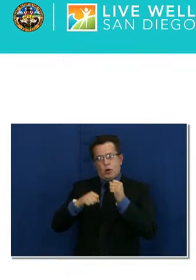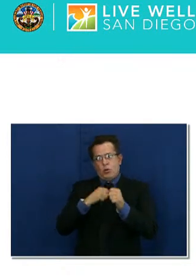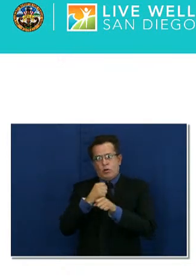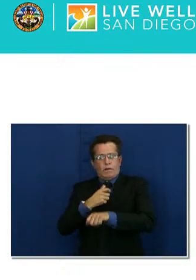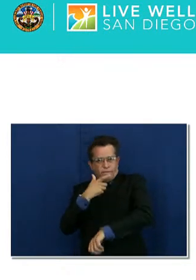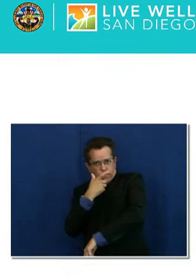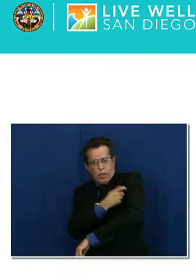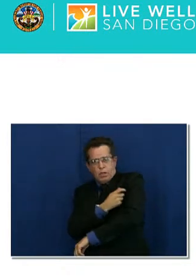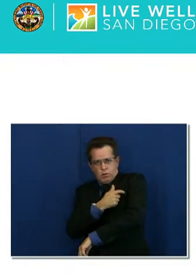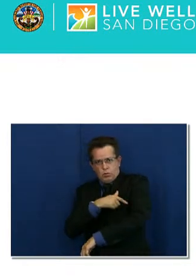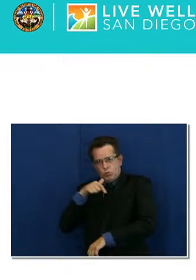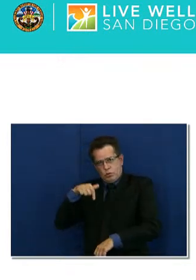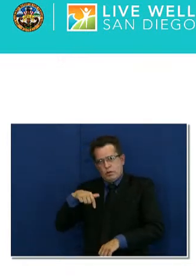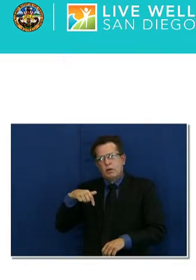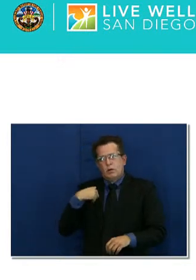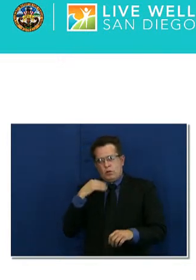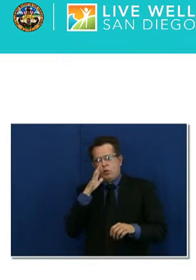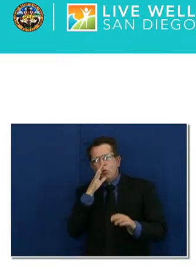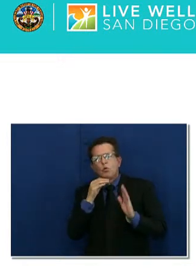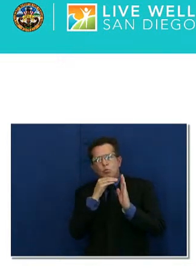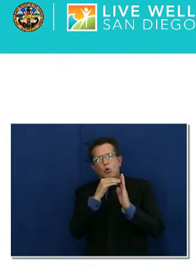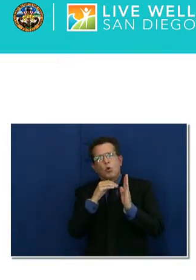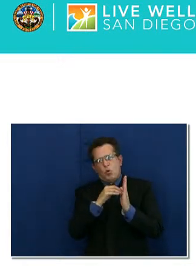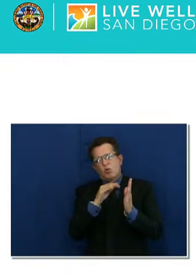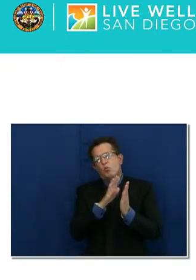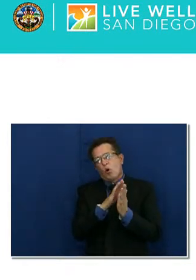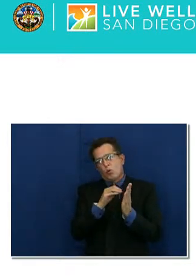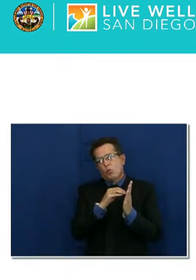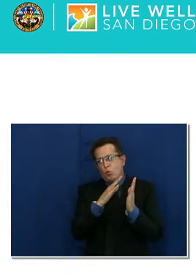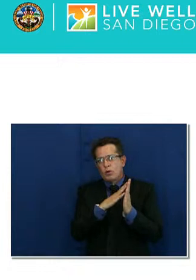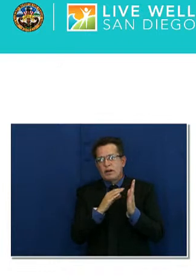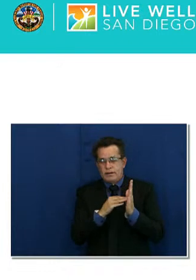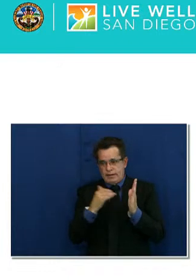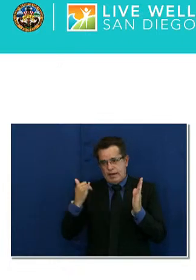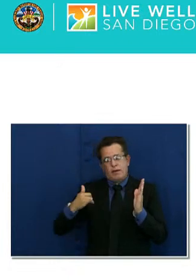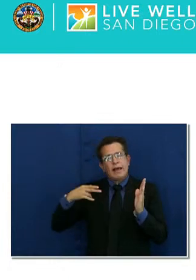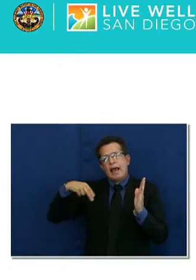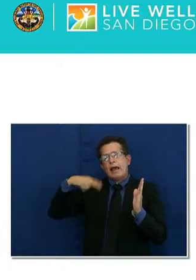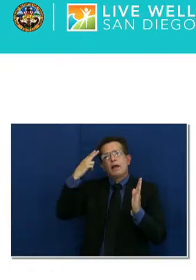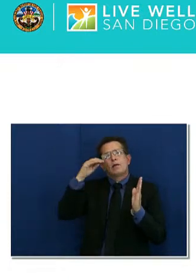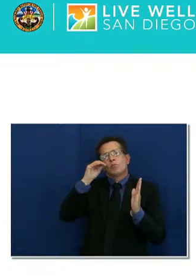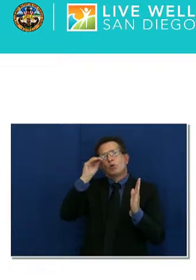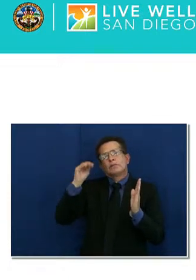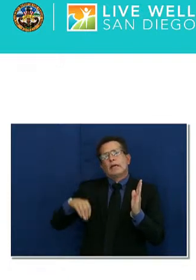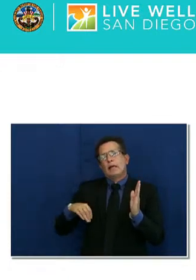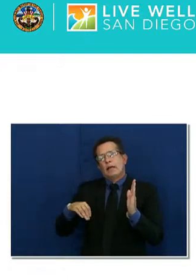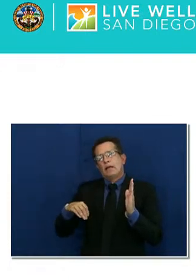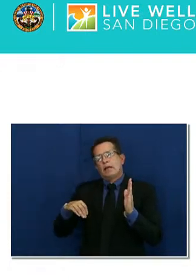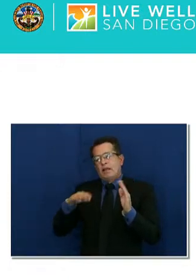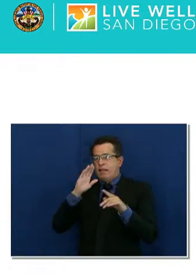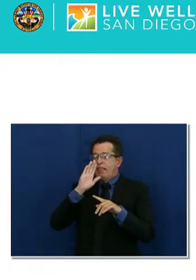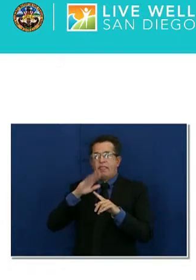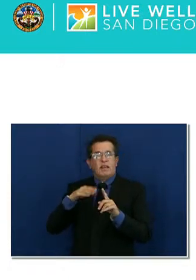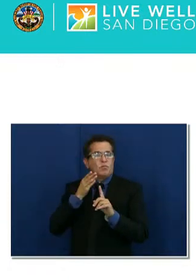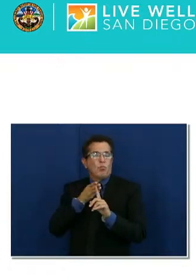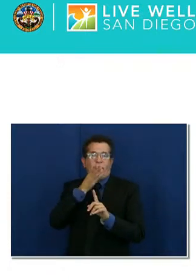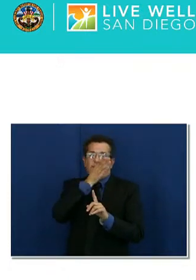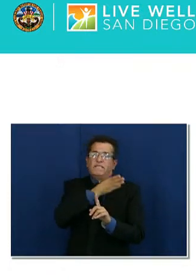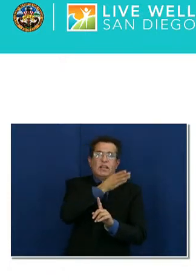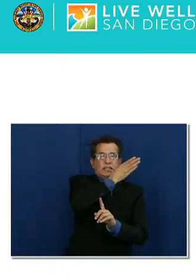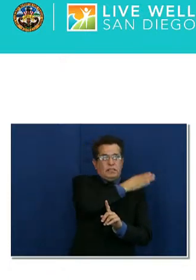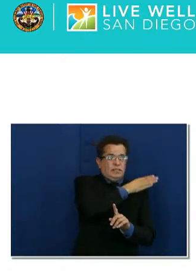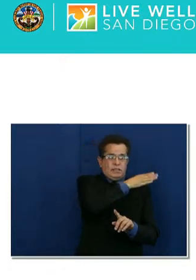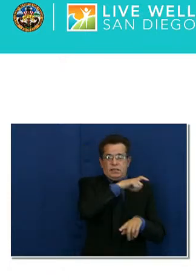in our San Diego County immunization registry at a higher rate than at the same time in any